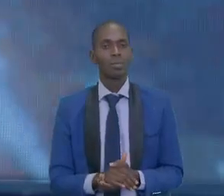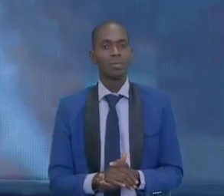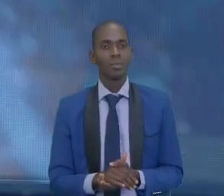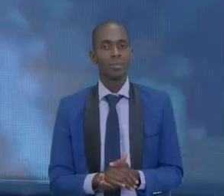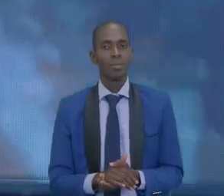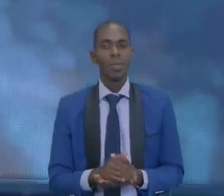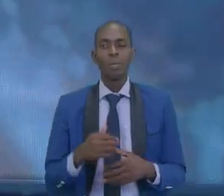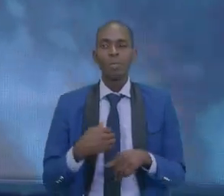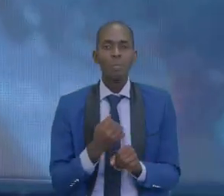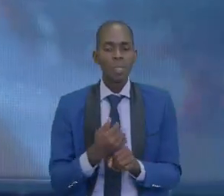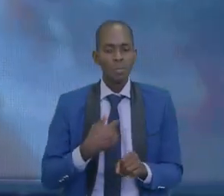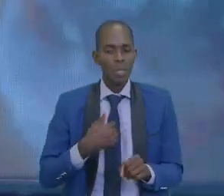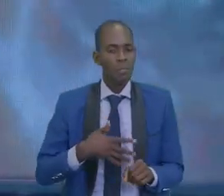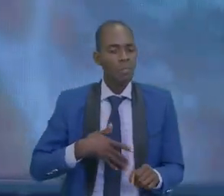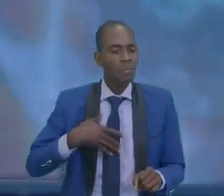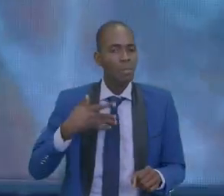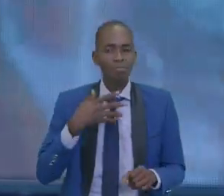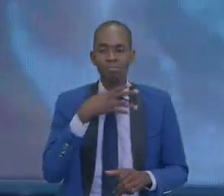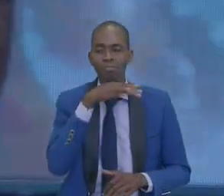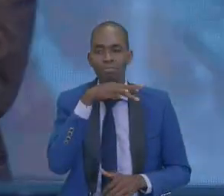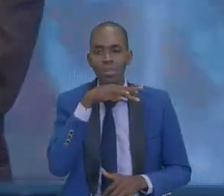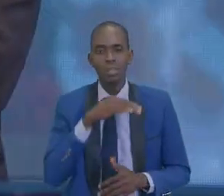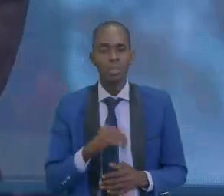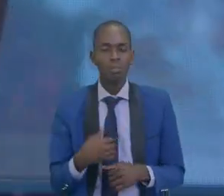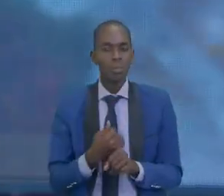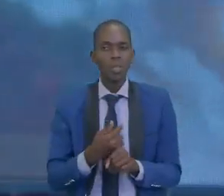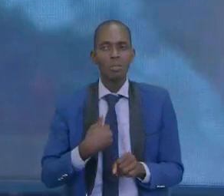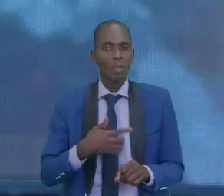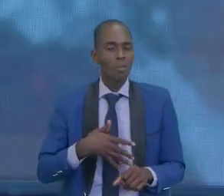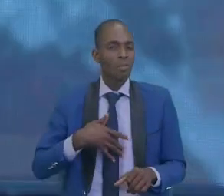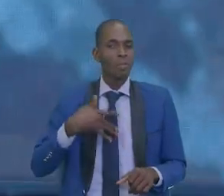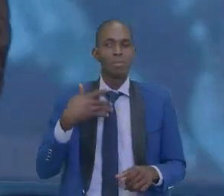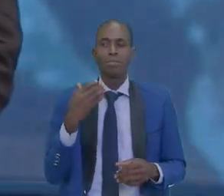Feel defiled. Feel filthy.